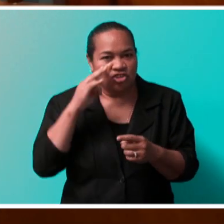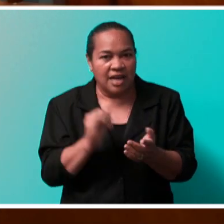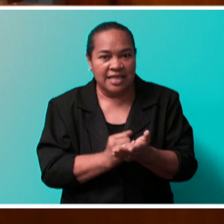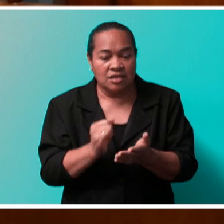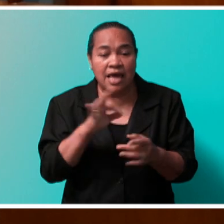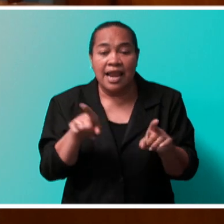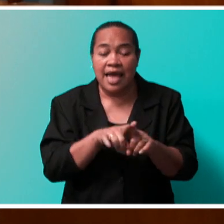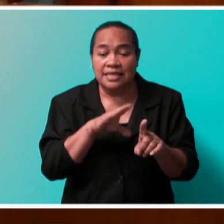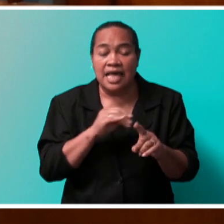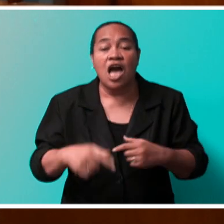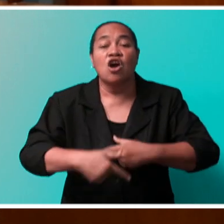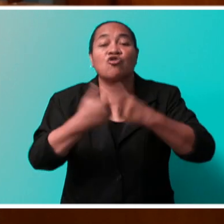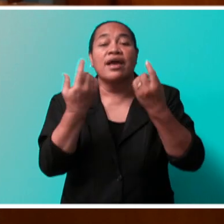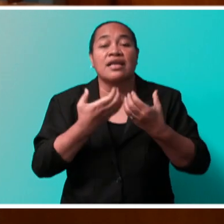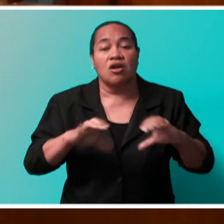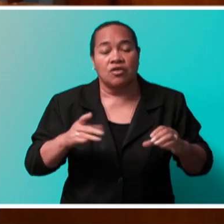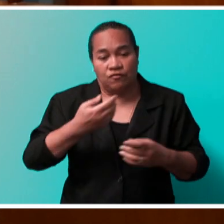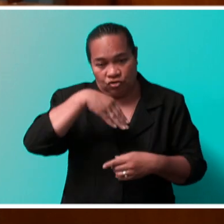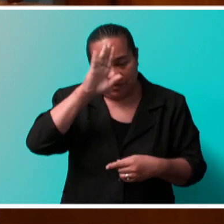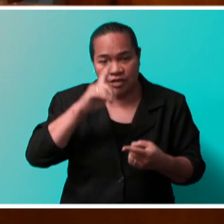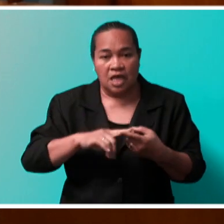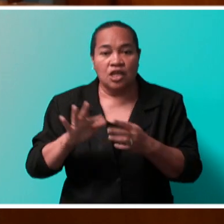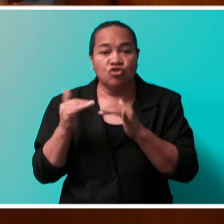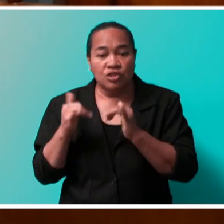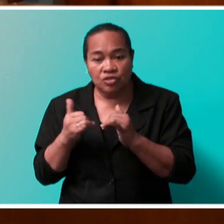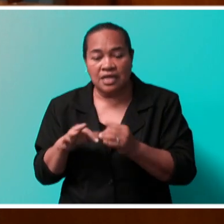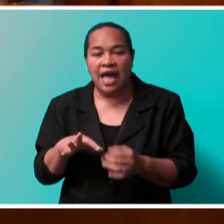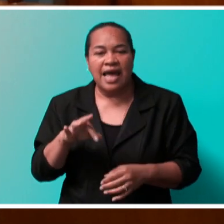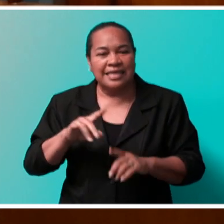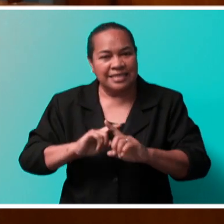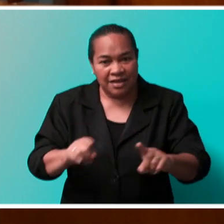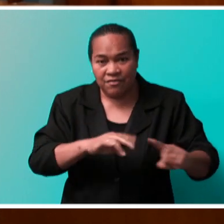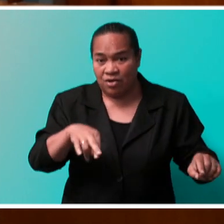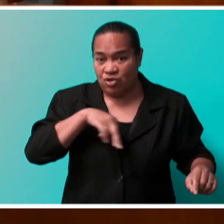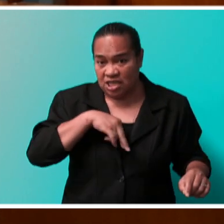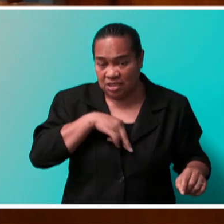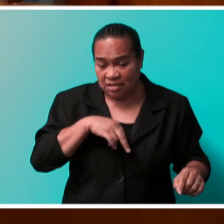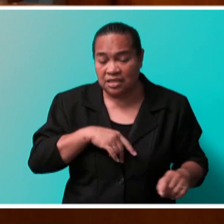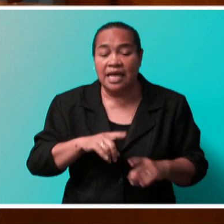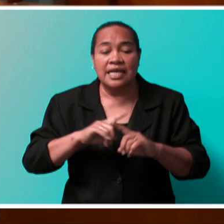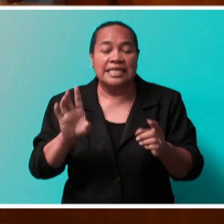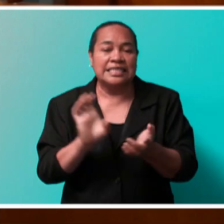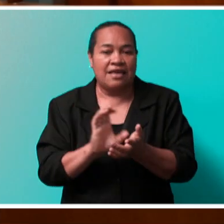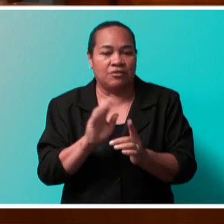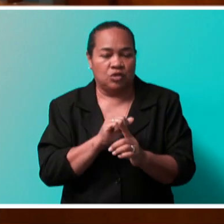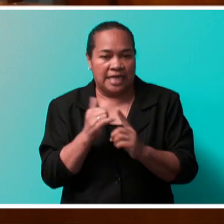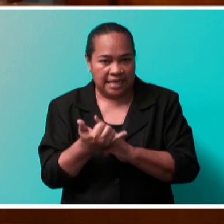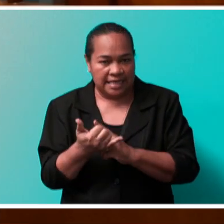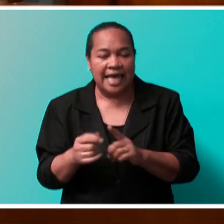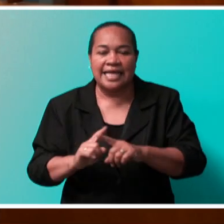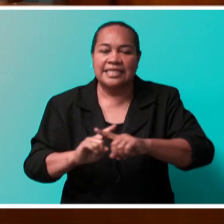include the Great Council of Chiefs, the judiciary, faith-based organizations, civil society, and various